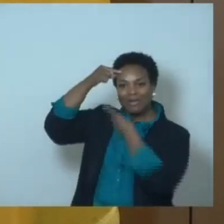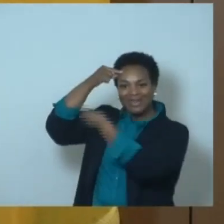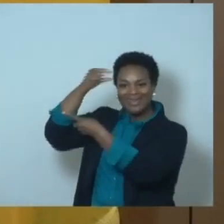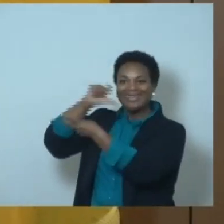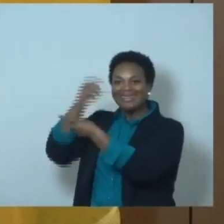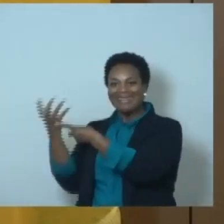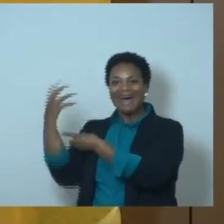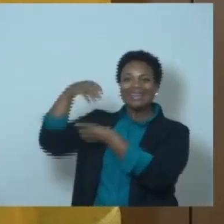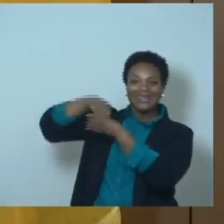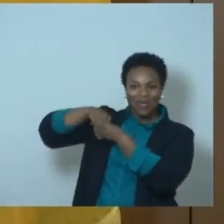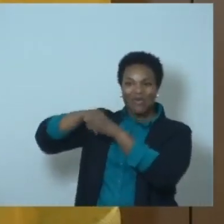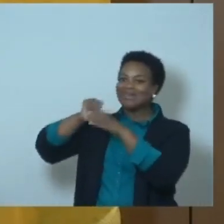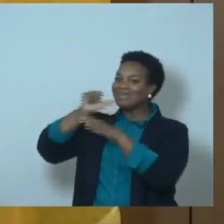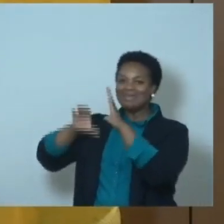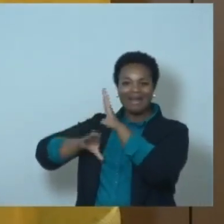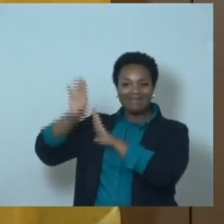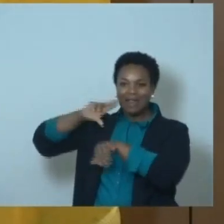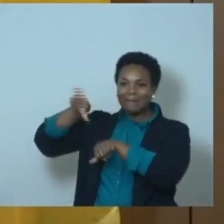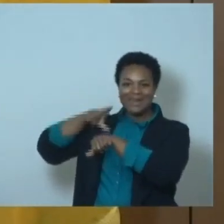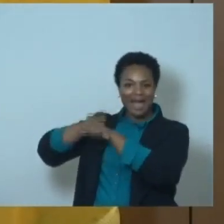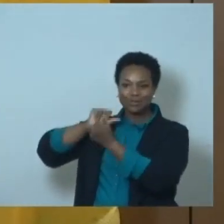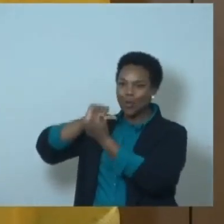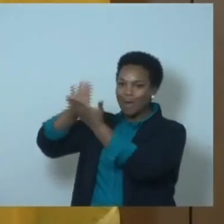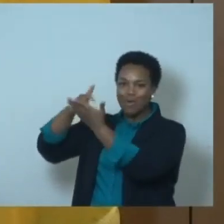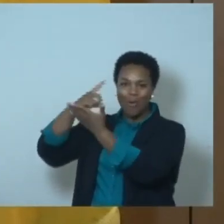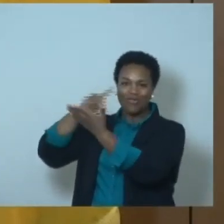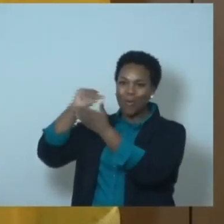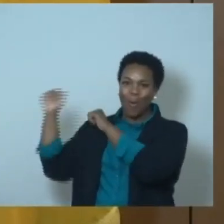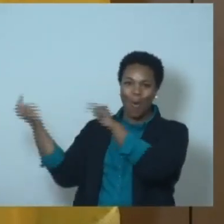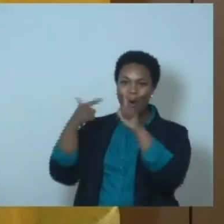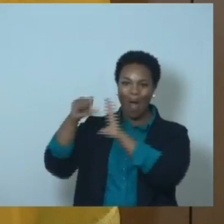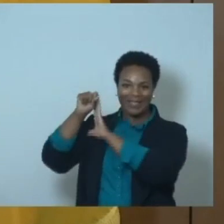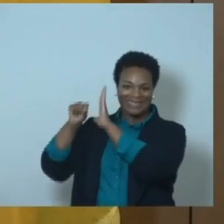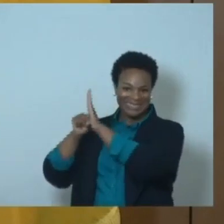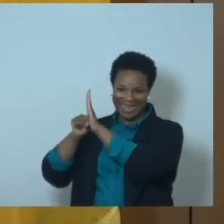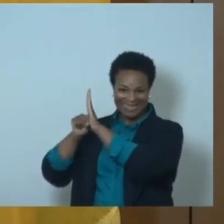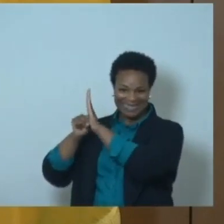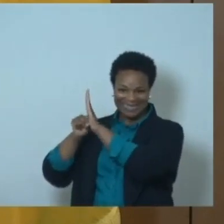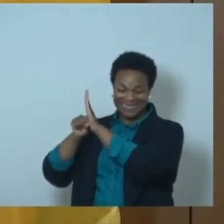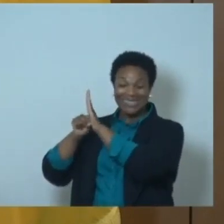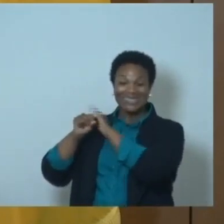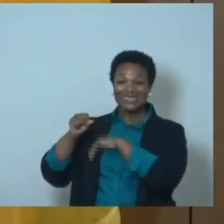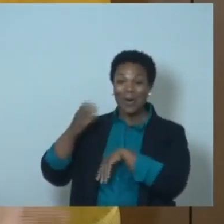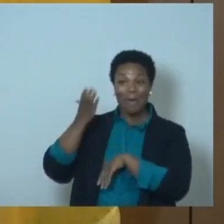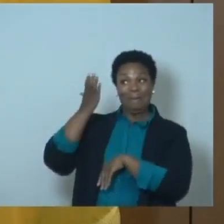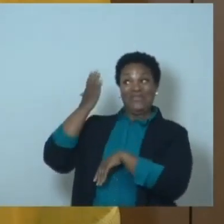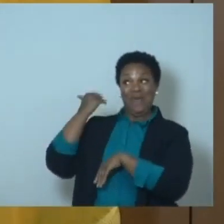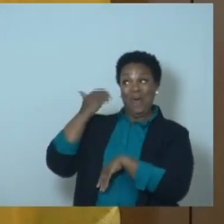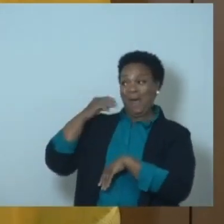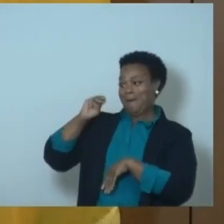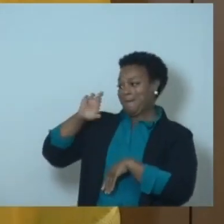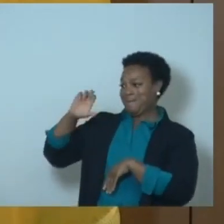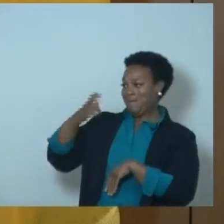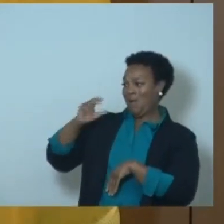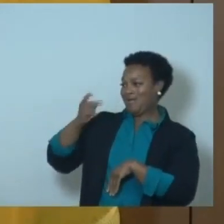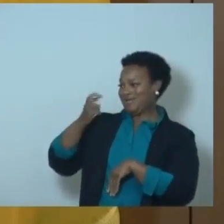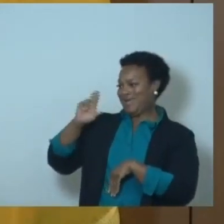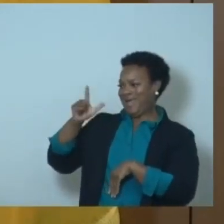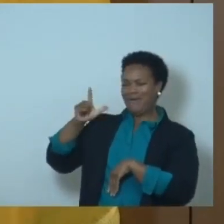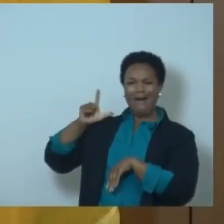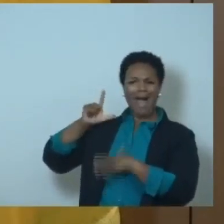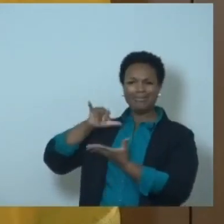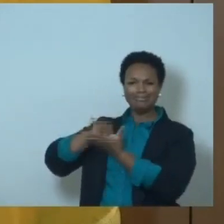now going to that kind of a system. So it would be nearly impossible to implement in the early phases of our efforts